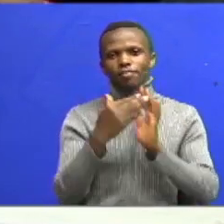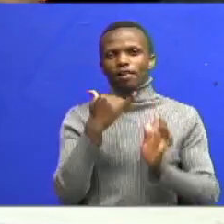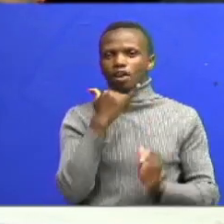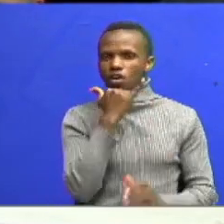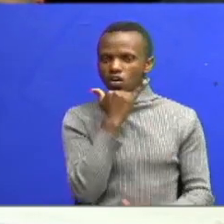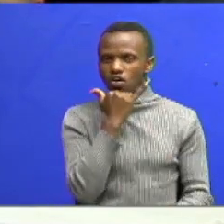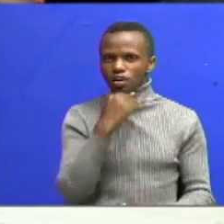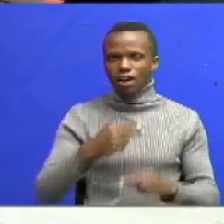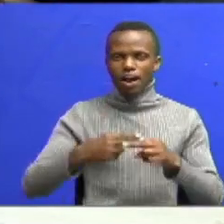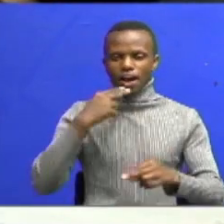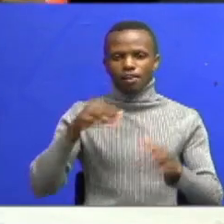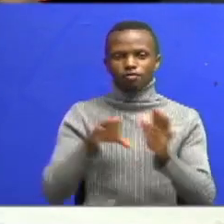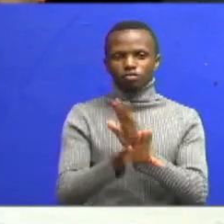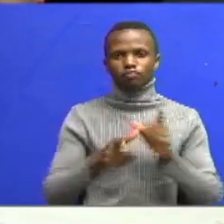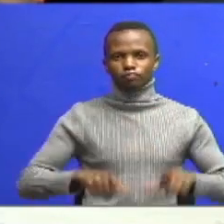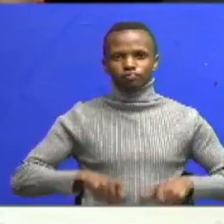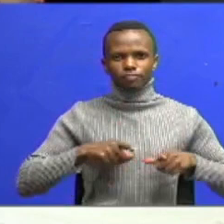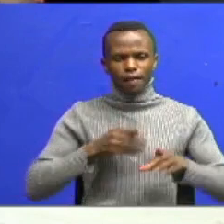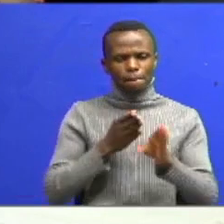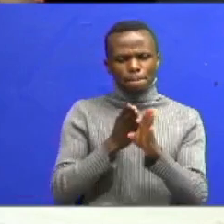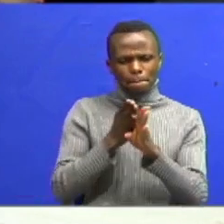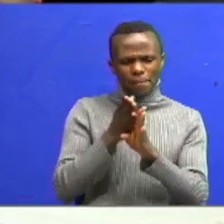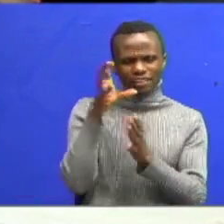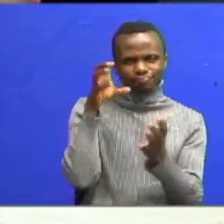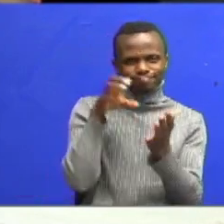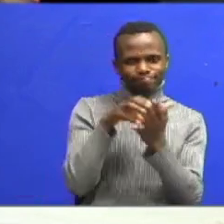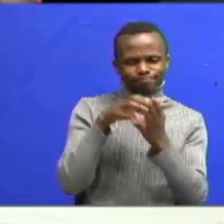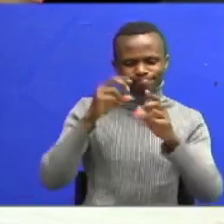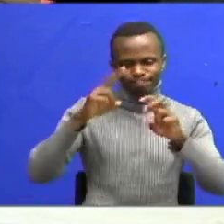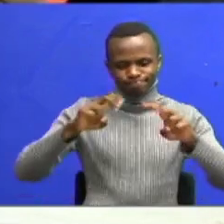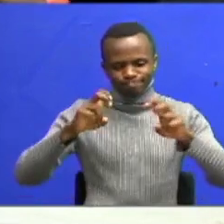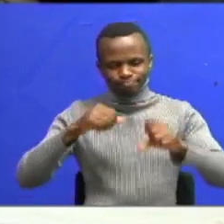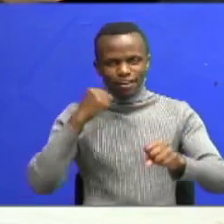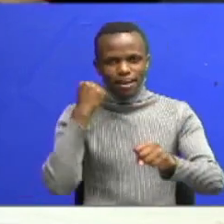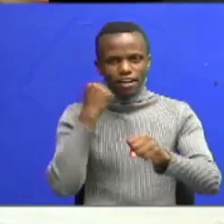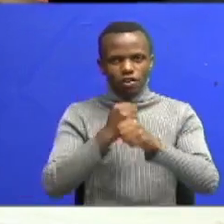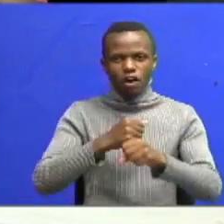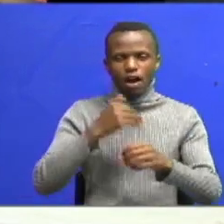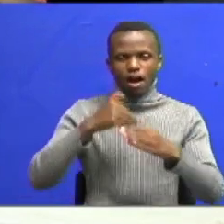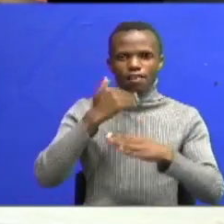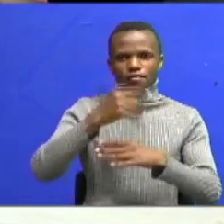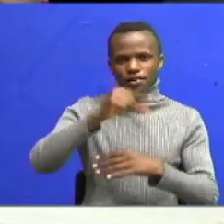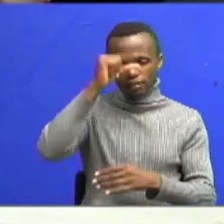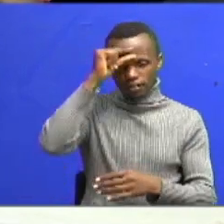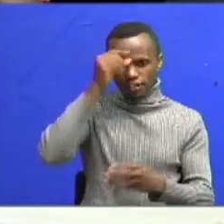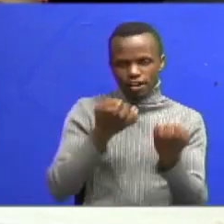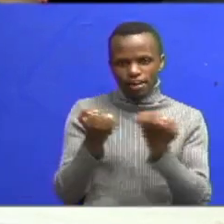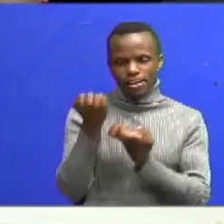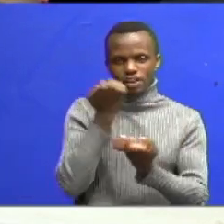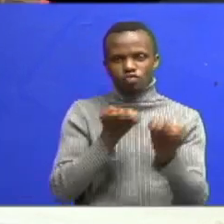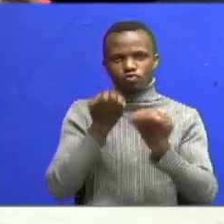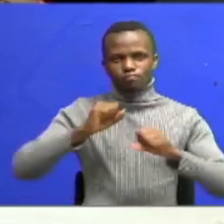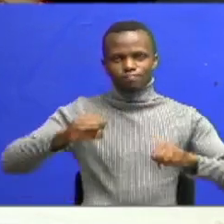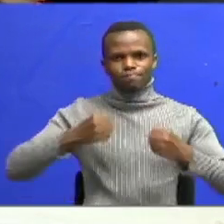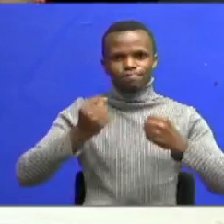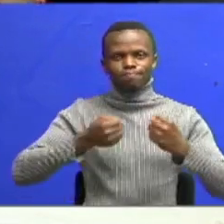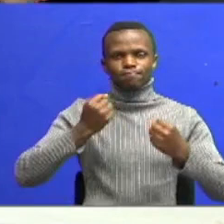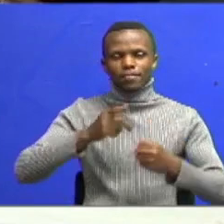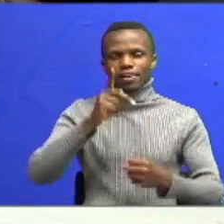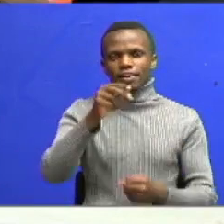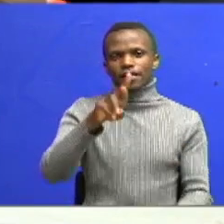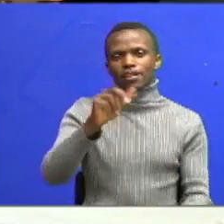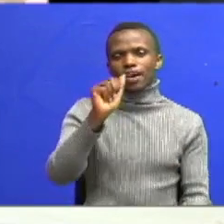high cost of living being the main cause. The findings comes amid the government's claim of economic recovery, with Kenya Revenue